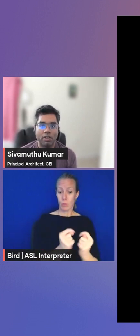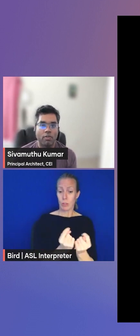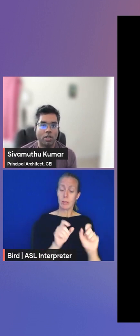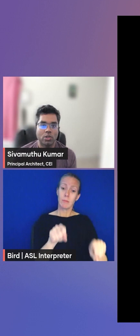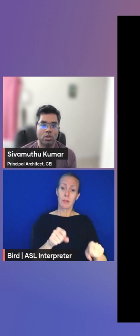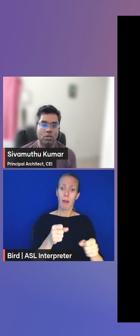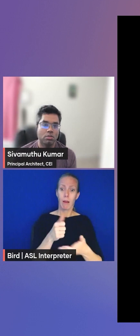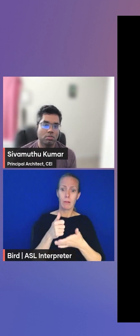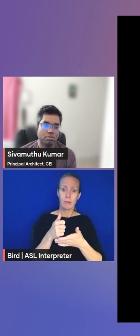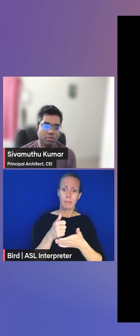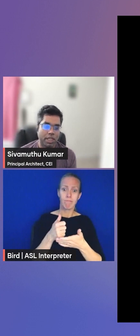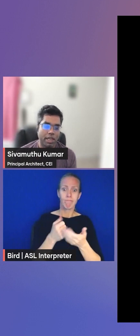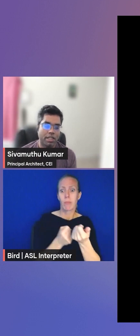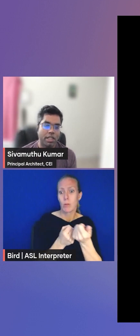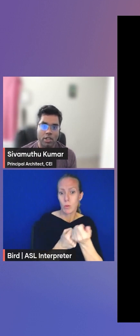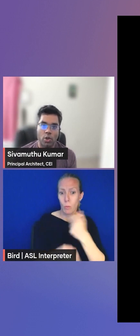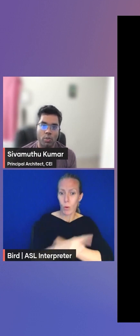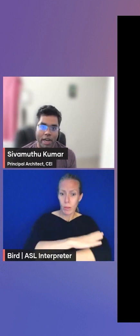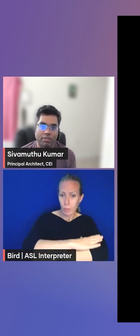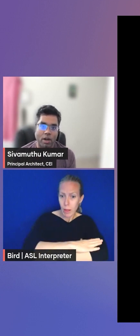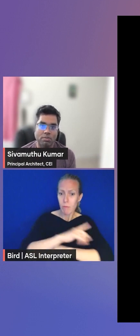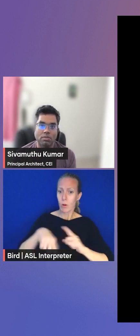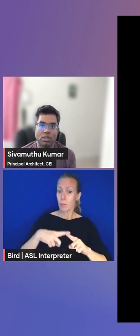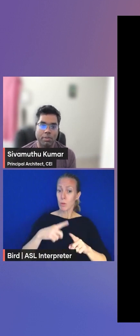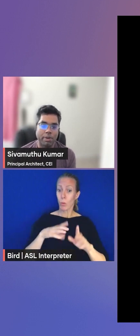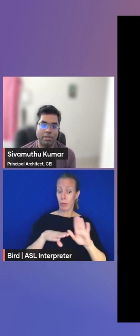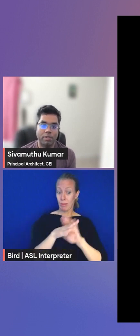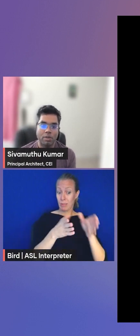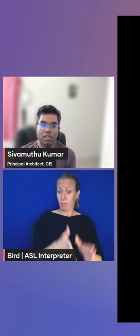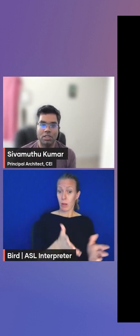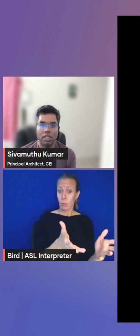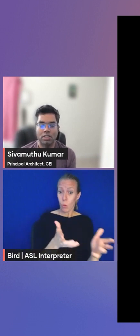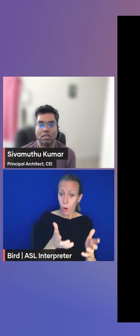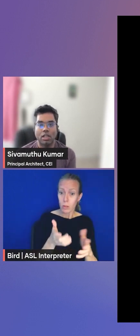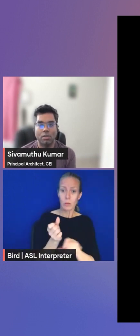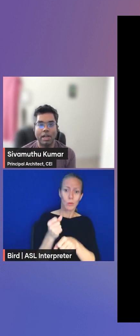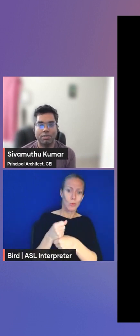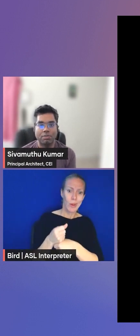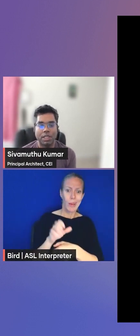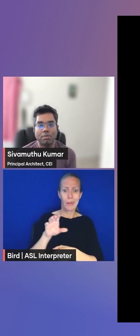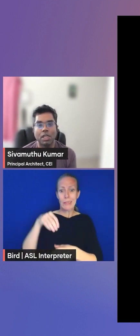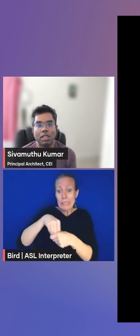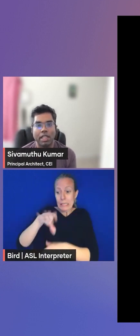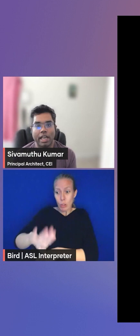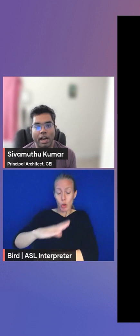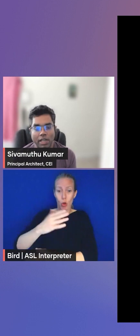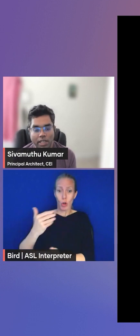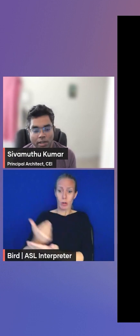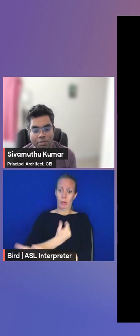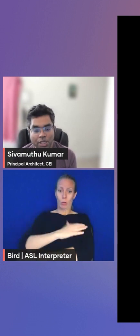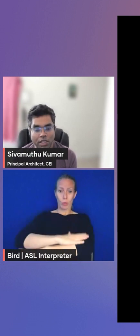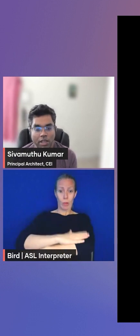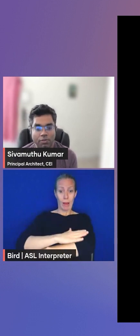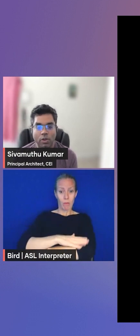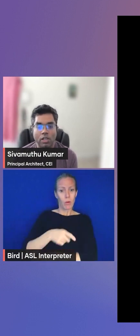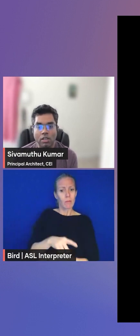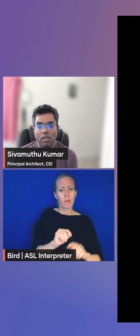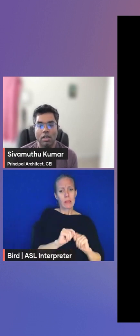the developer wants to create in a new platform, the platform engineers or the platform team, they have like